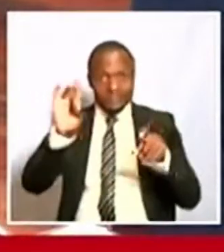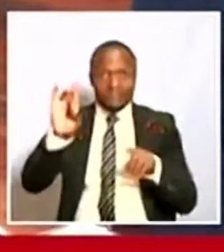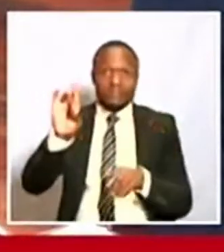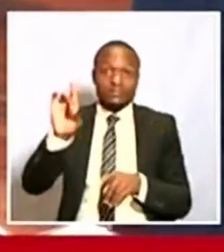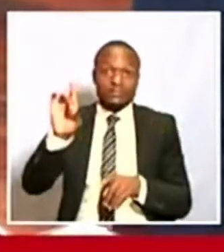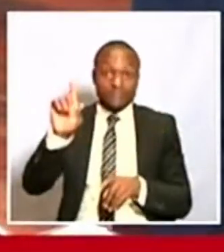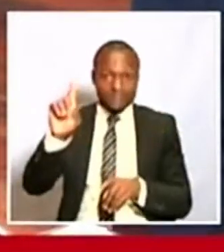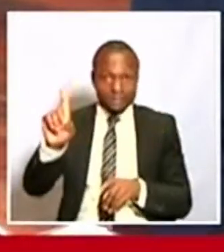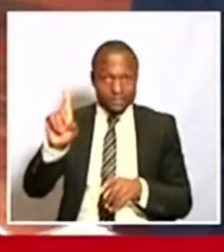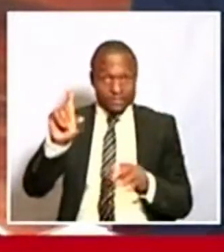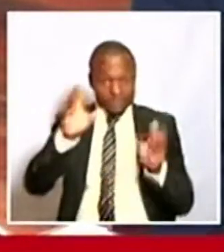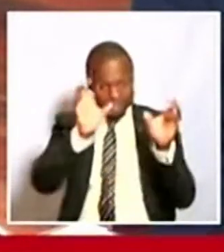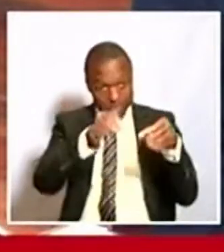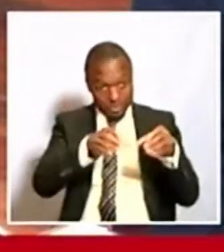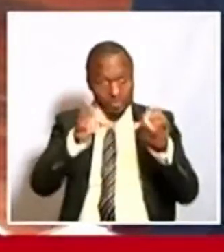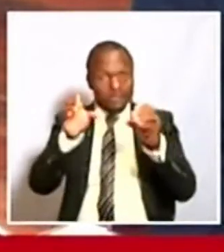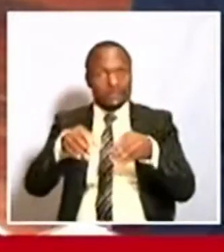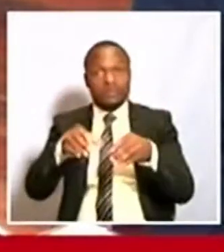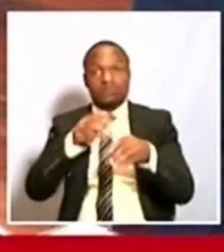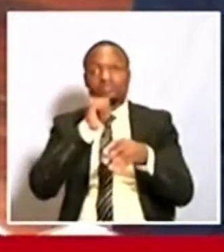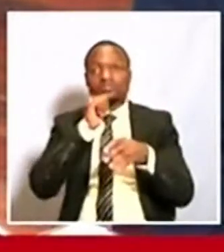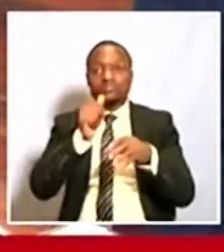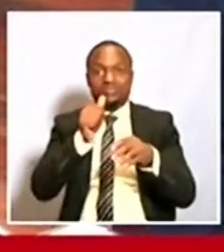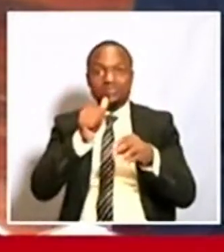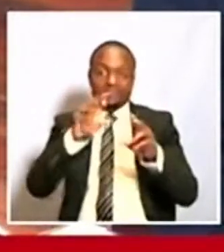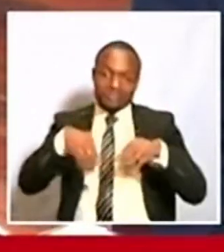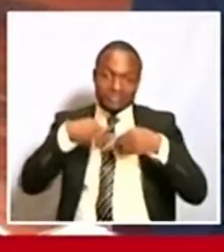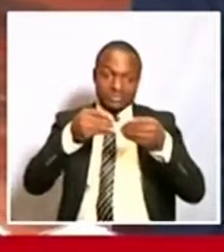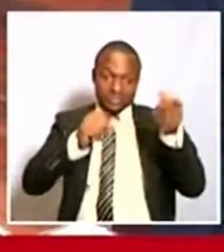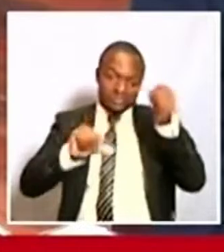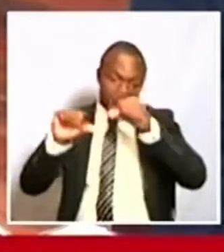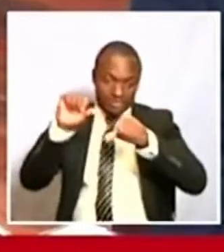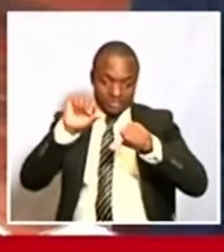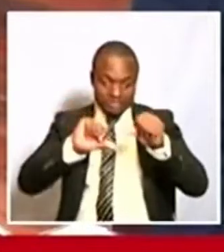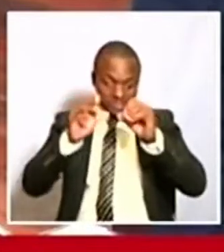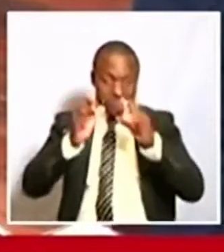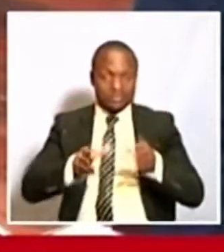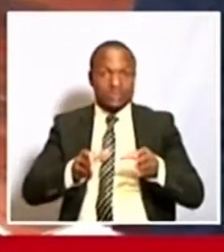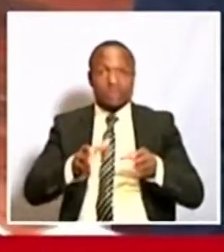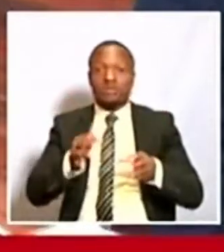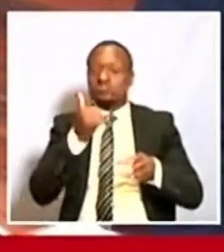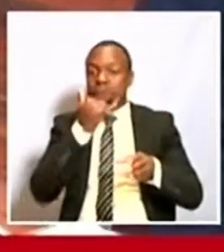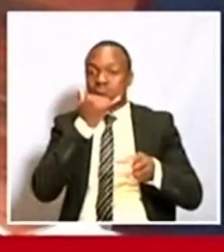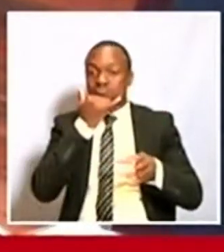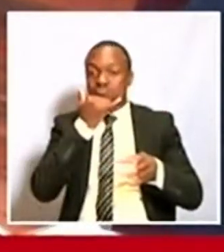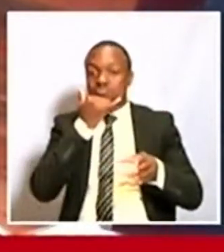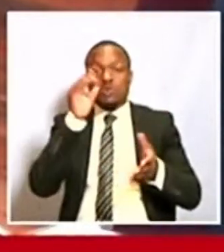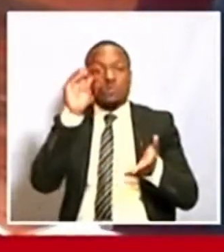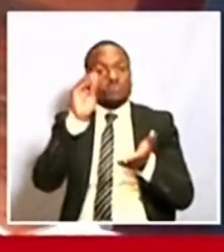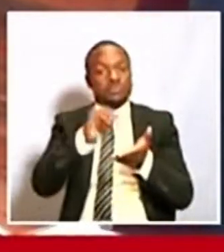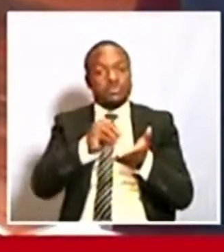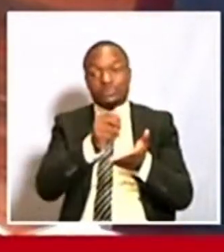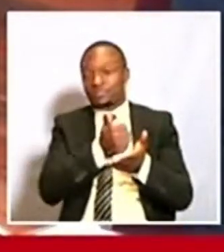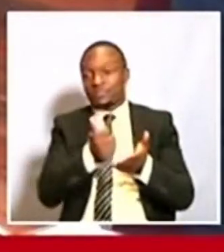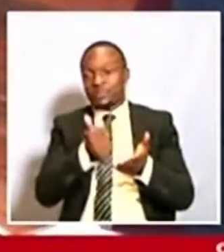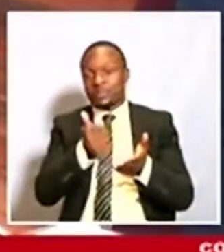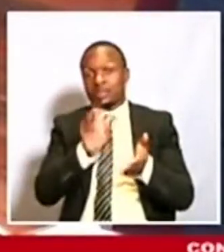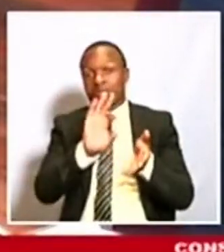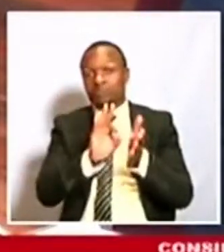beneficiary groups were not availed to the auditor as they were misfiled in other